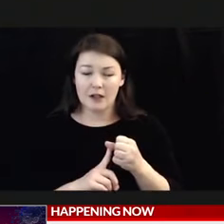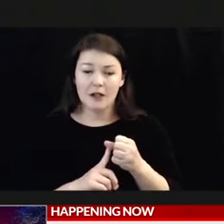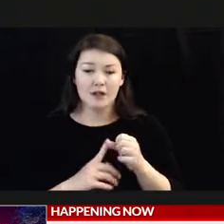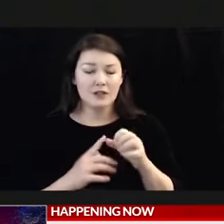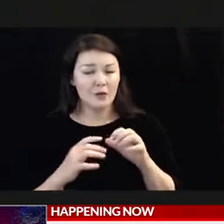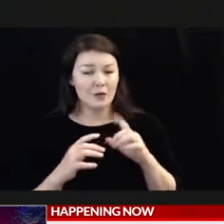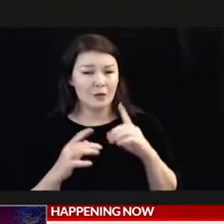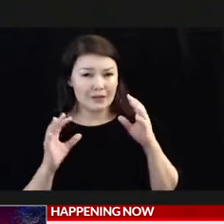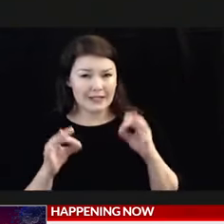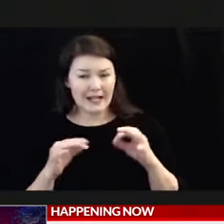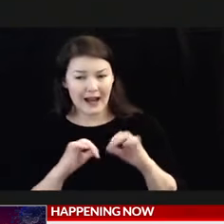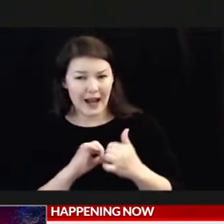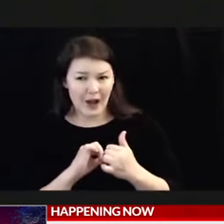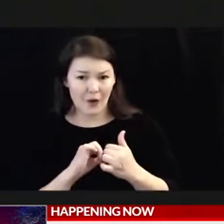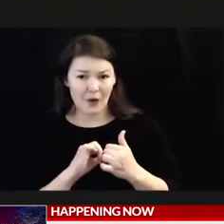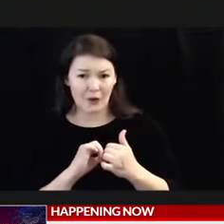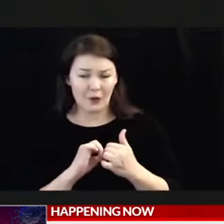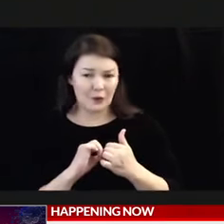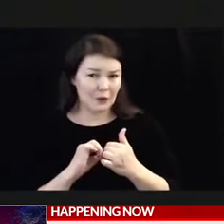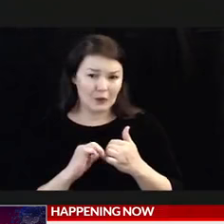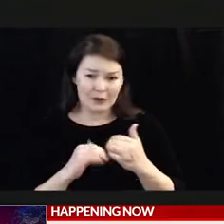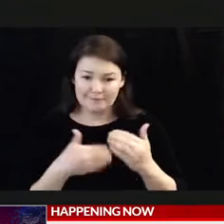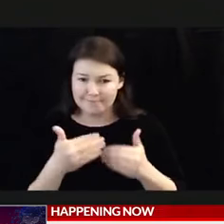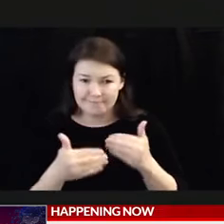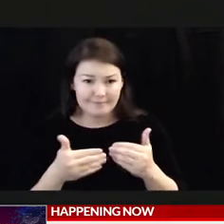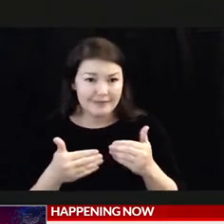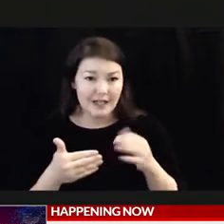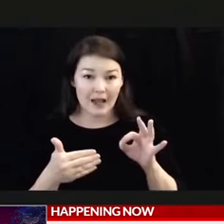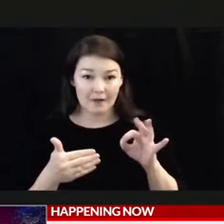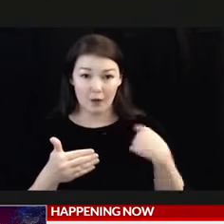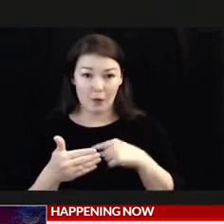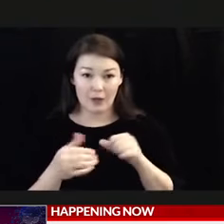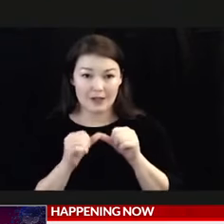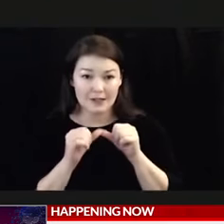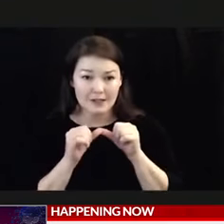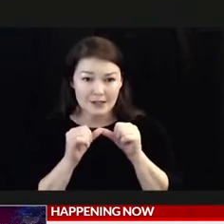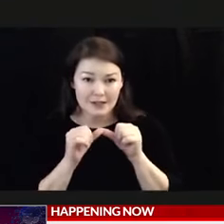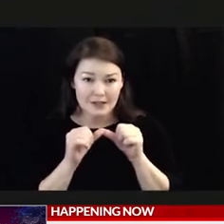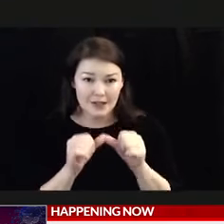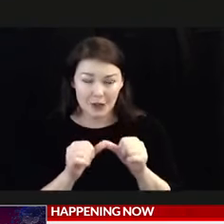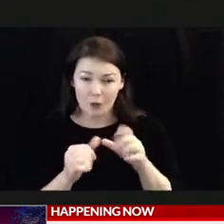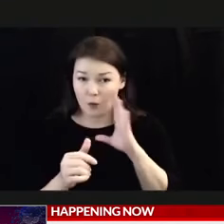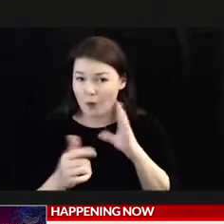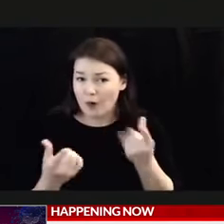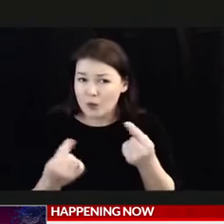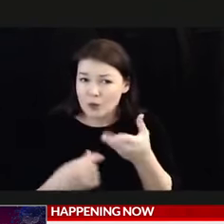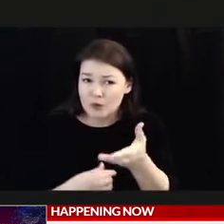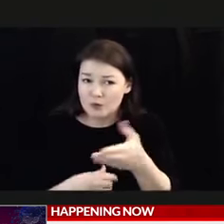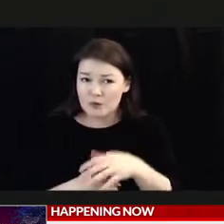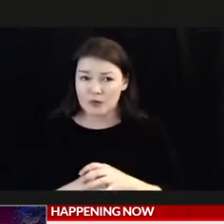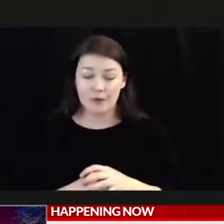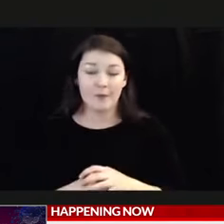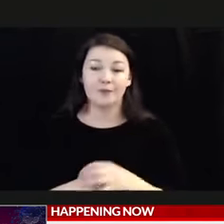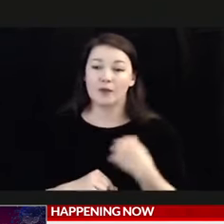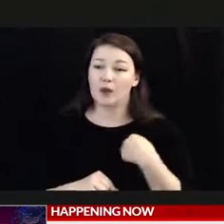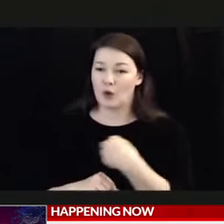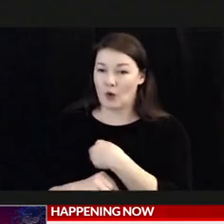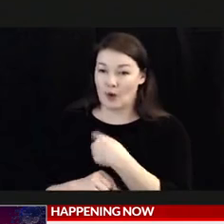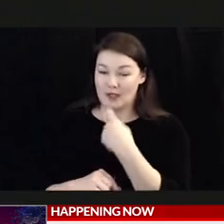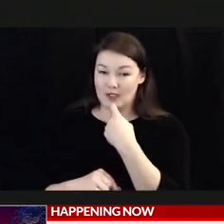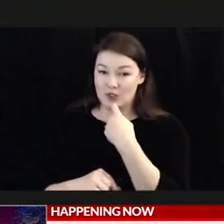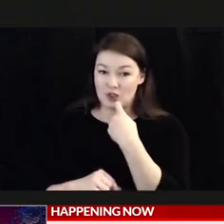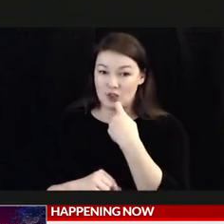whether to take any further steps if we continue along those paths? Well, we have just took, as